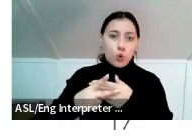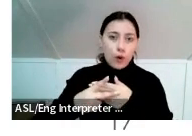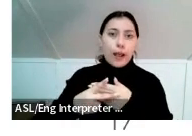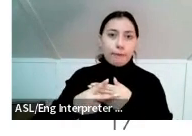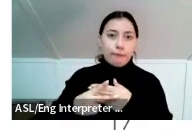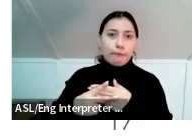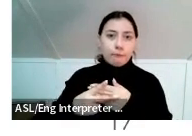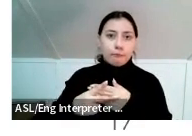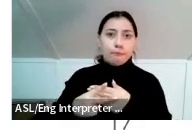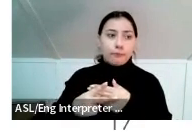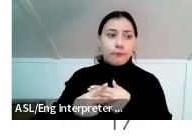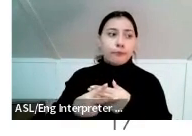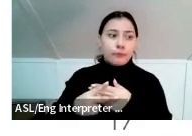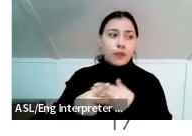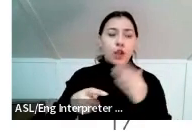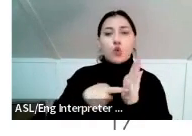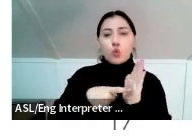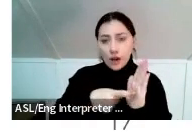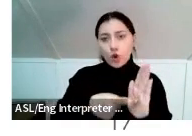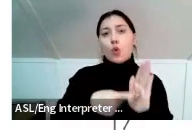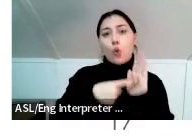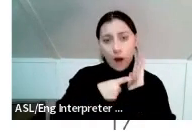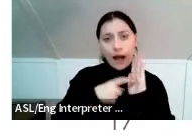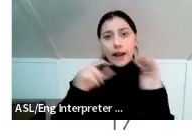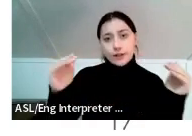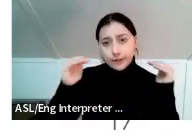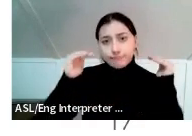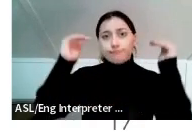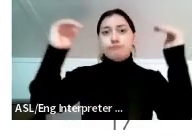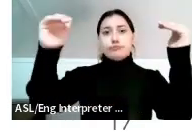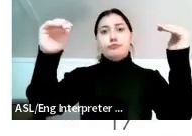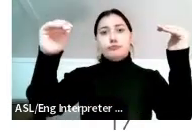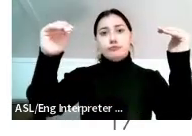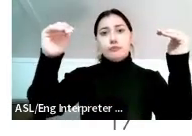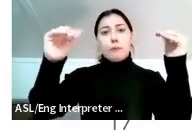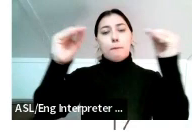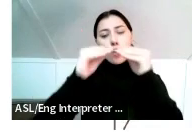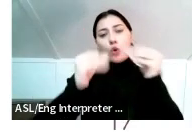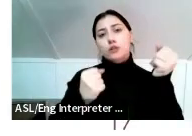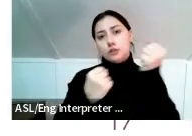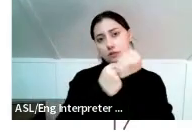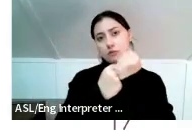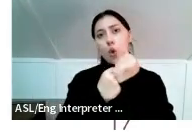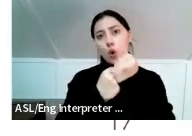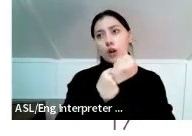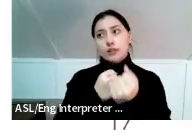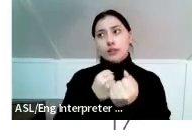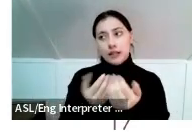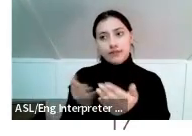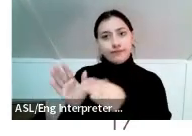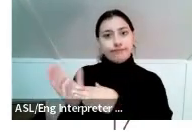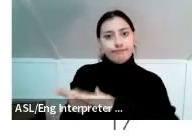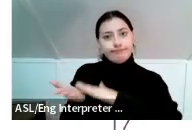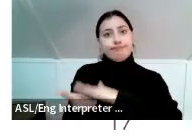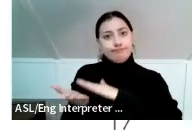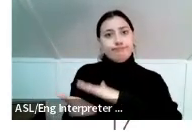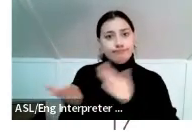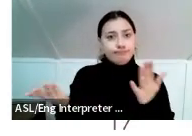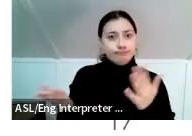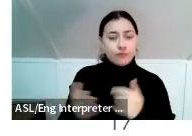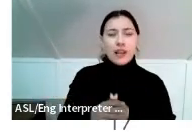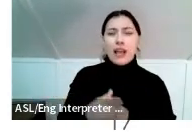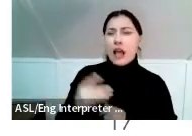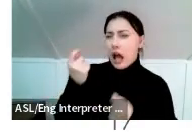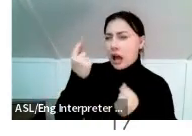that requires that kind of support to exist. I do understand we're getting